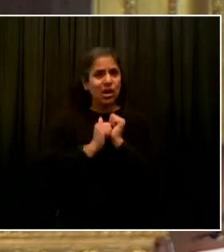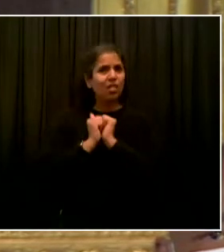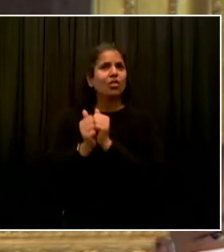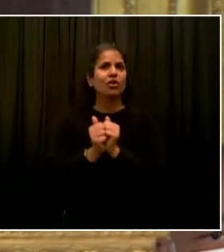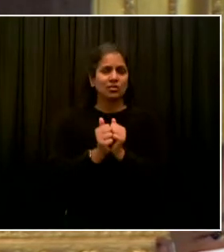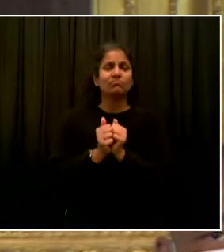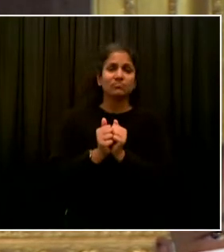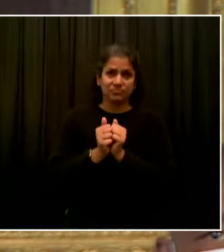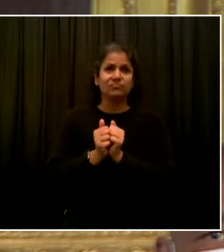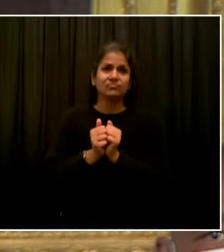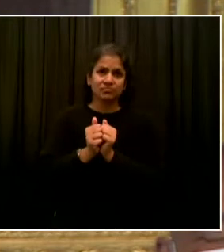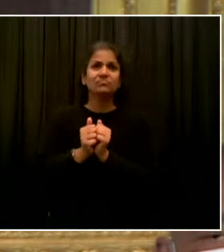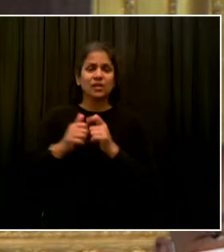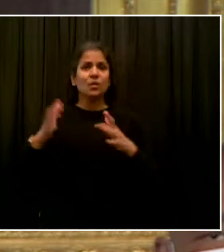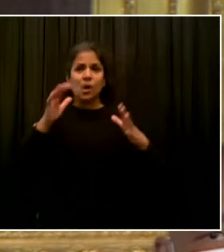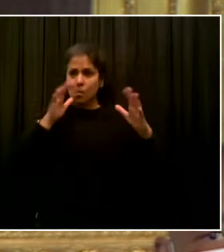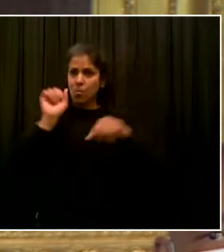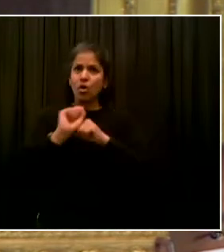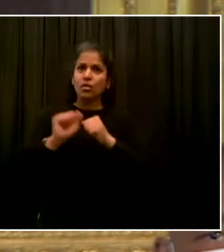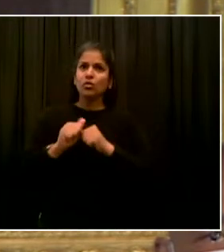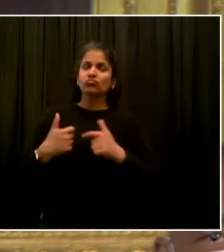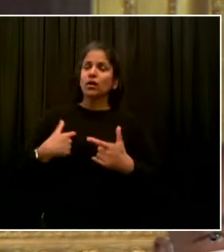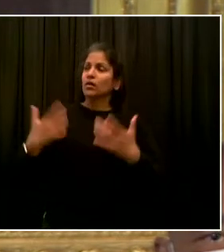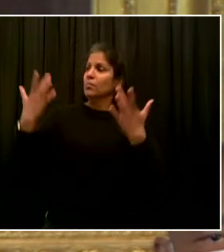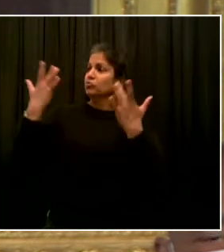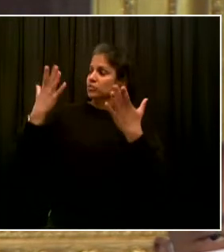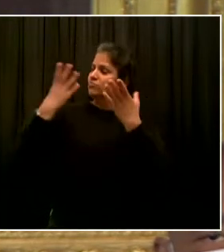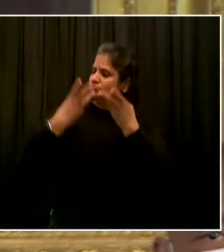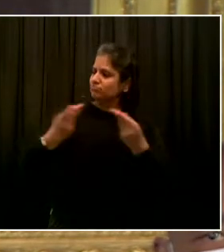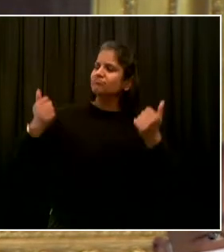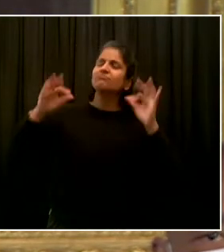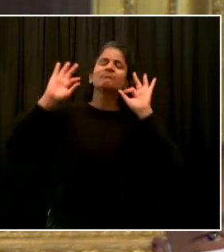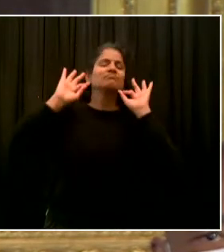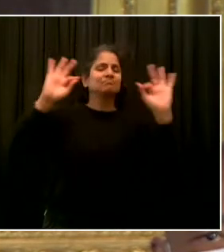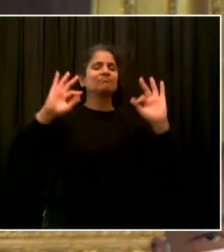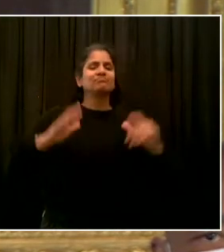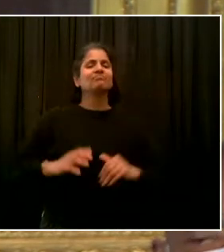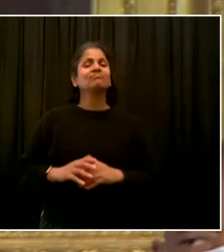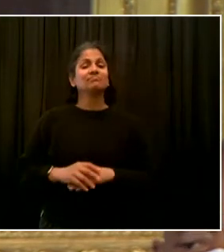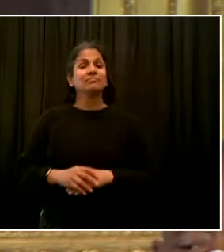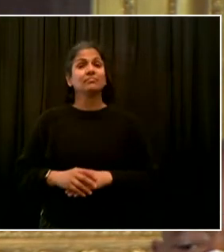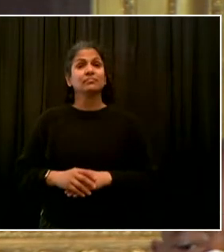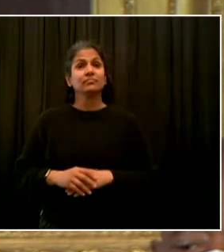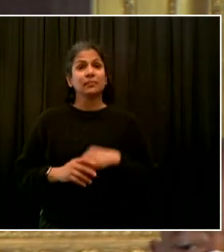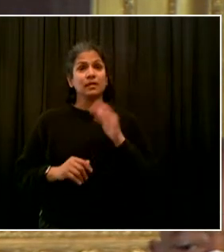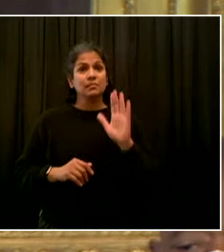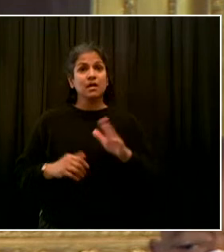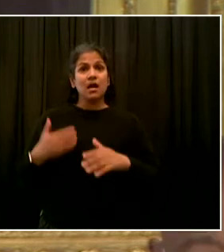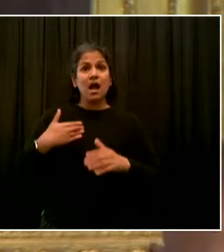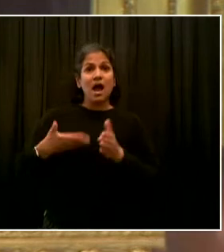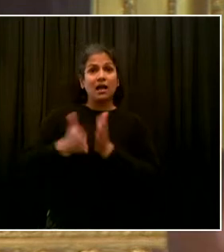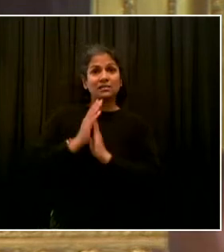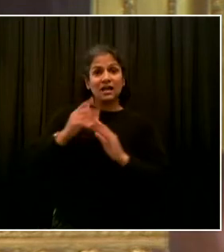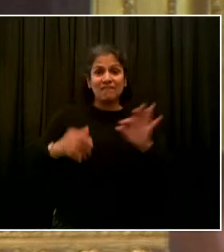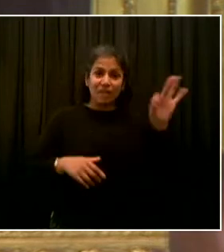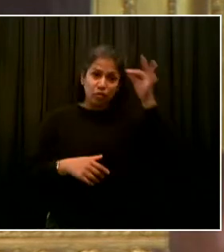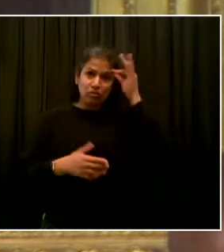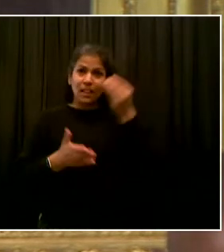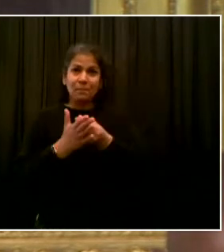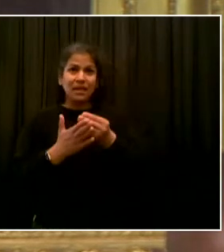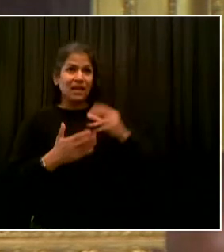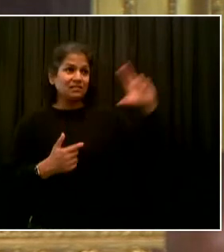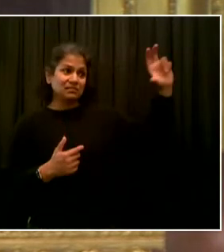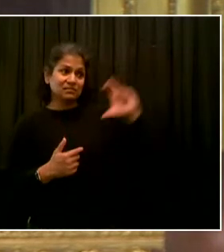grace as we do so. This is also why limiting federal funding at this time is extremely ill-advised. It will hinder